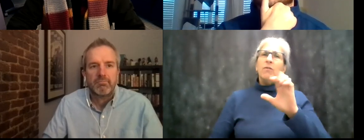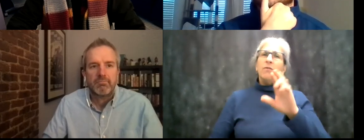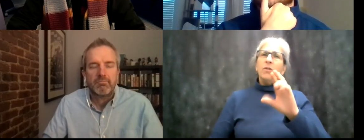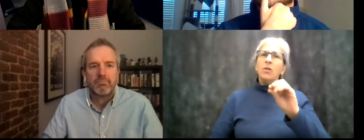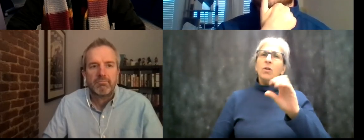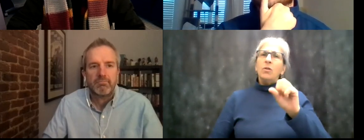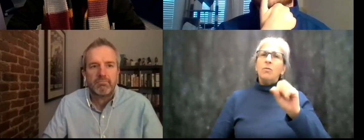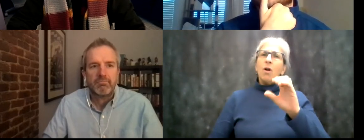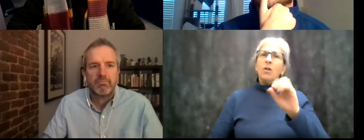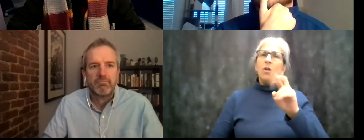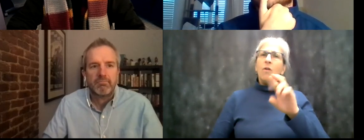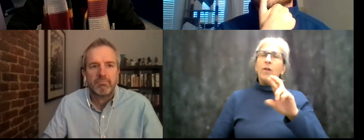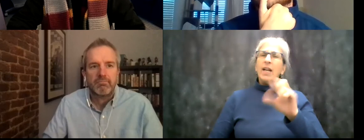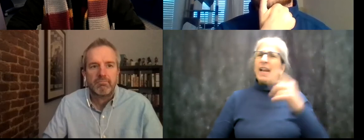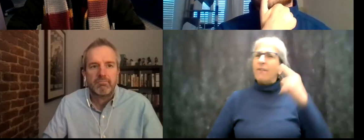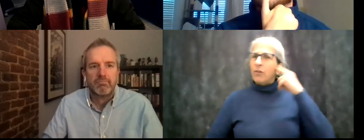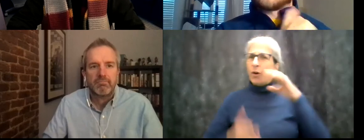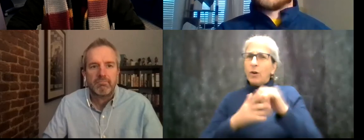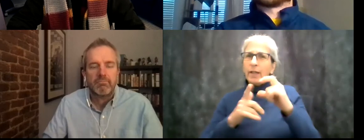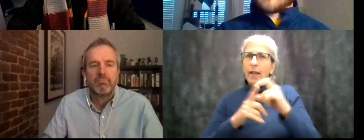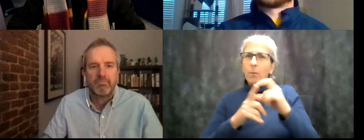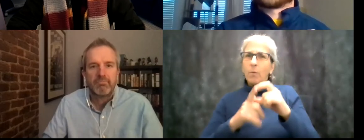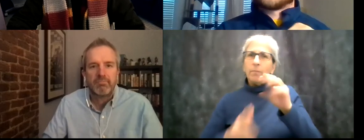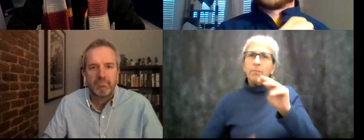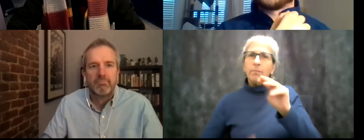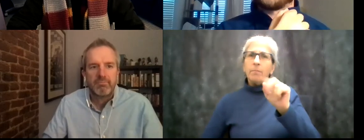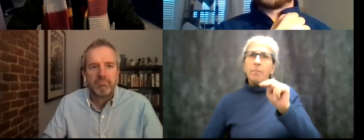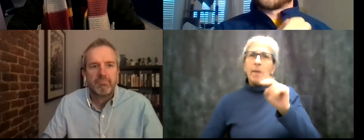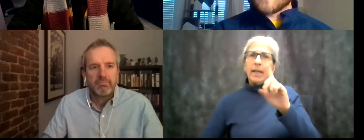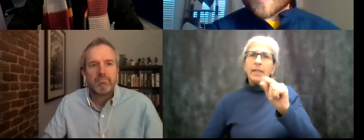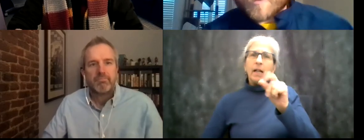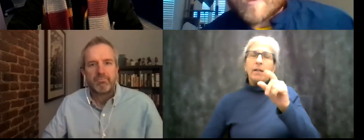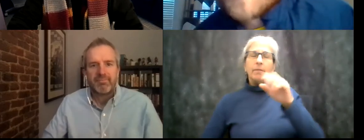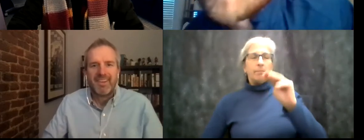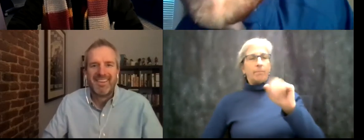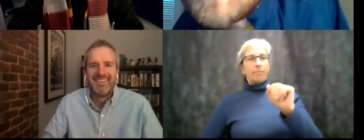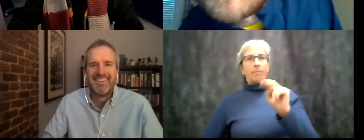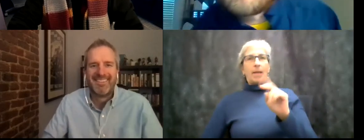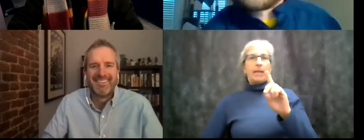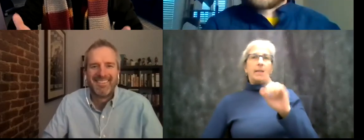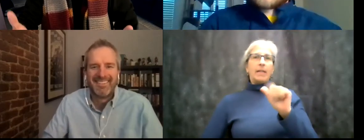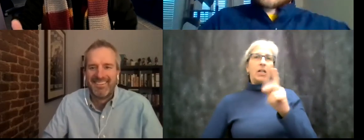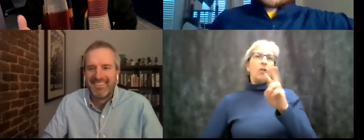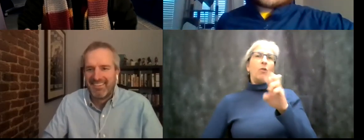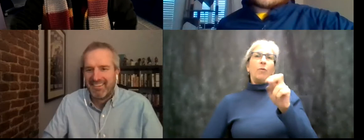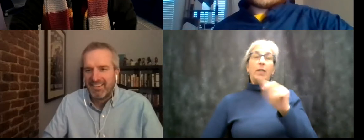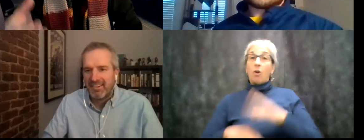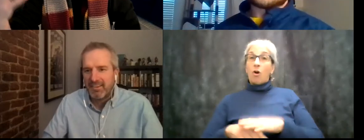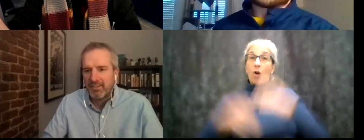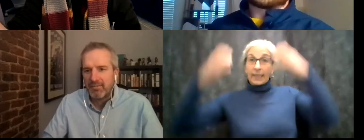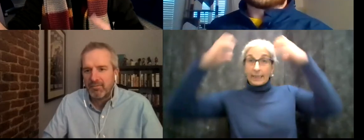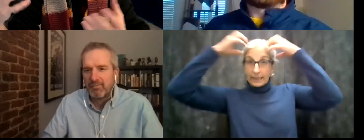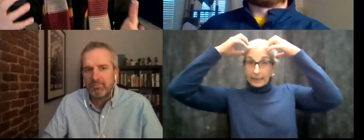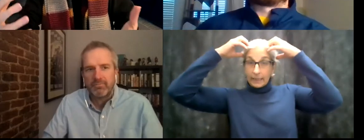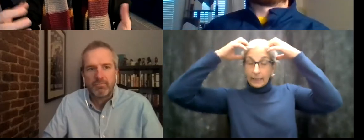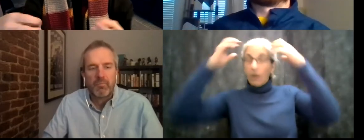seen or heard of the show The Mandalorian on Disney, great show. Pretty much all the background stuff you see, like the